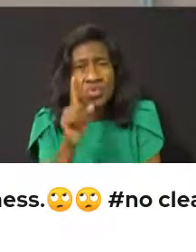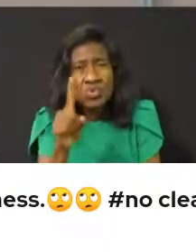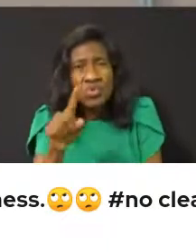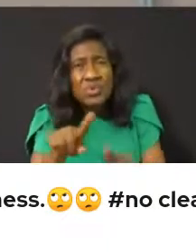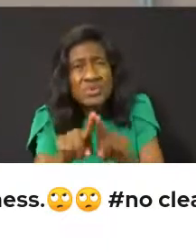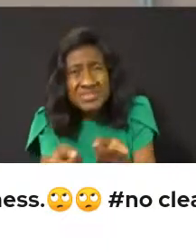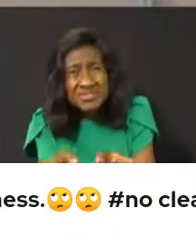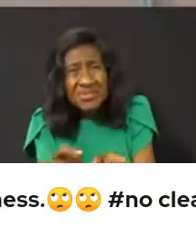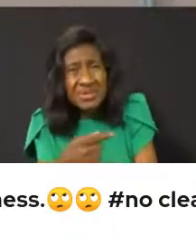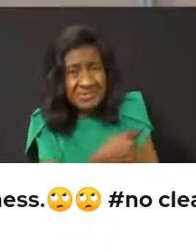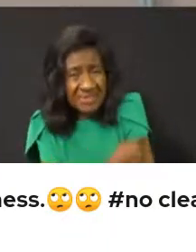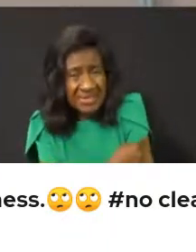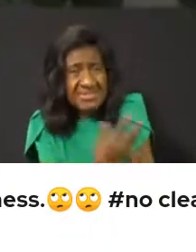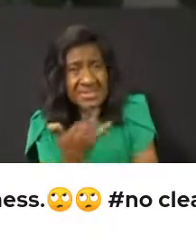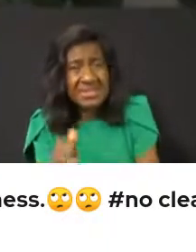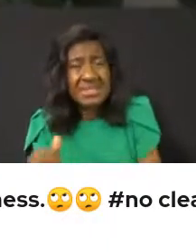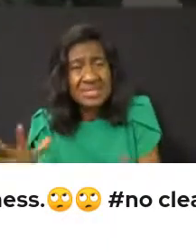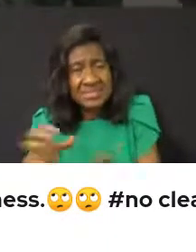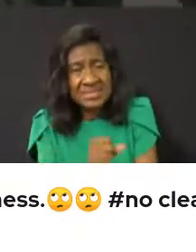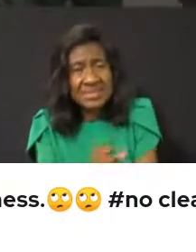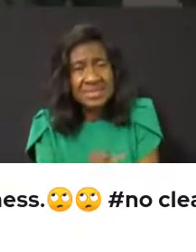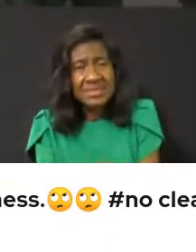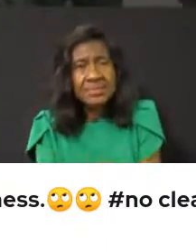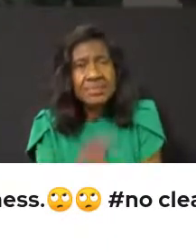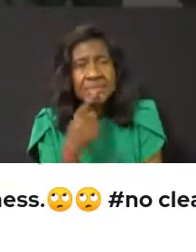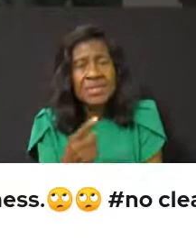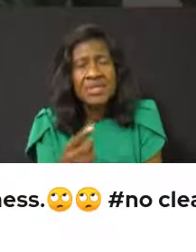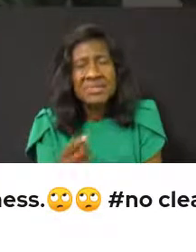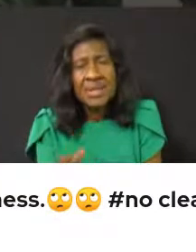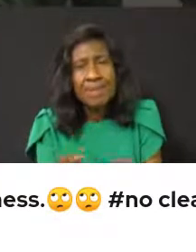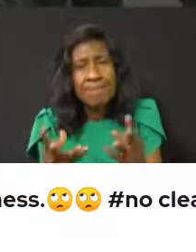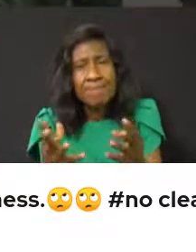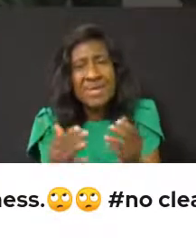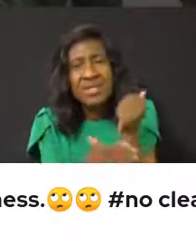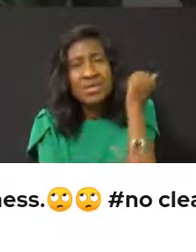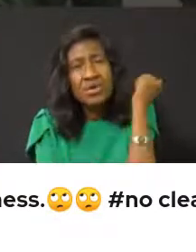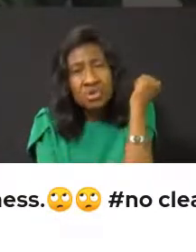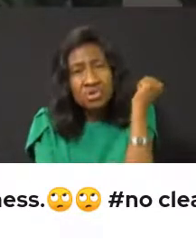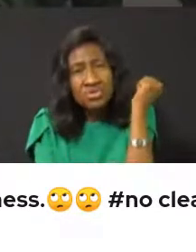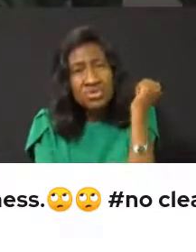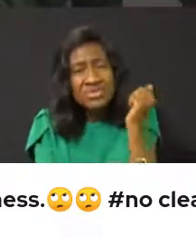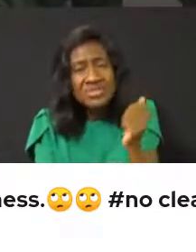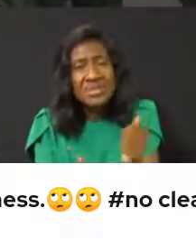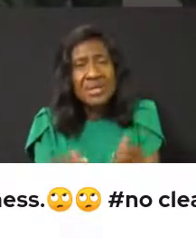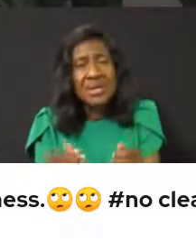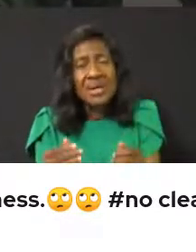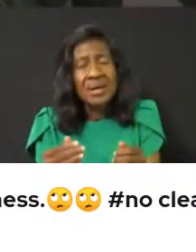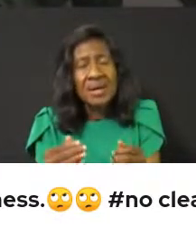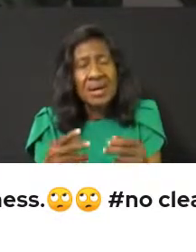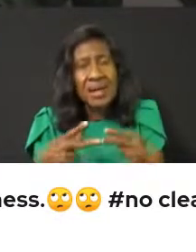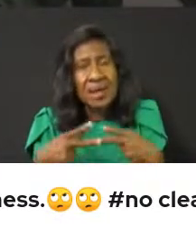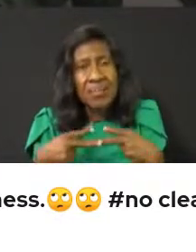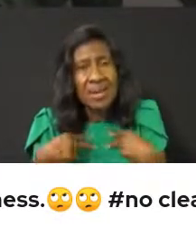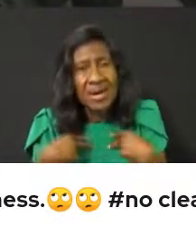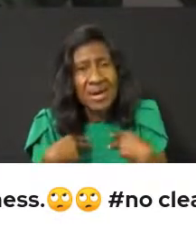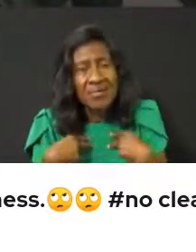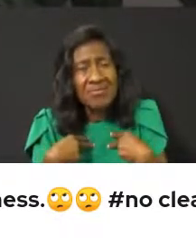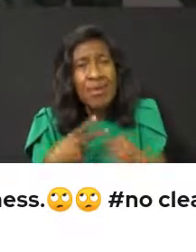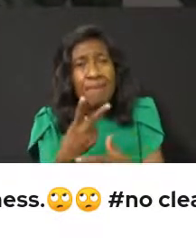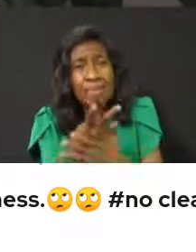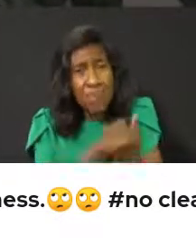Okay. Thanks, Reshma. I mean, a lot of countries are mixing and matching, and a lot of studies actually show that mixing and matching is